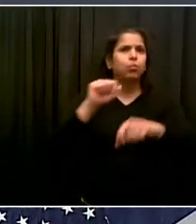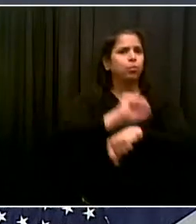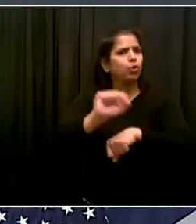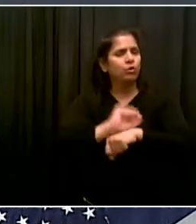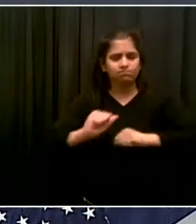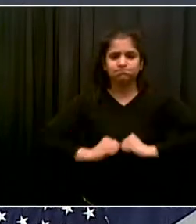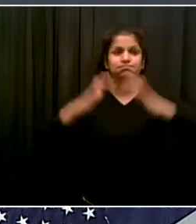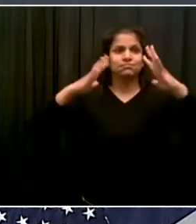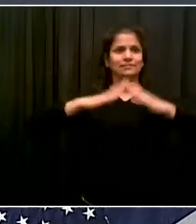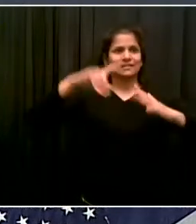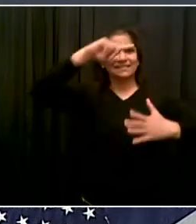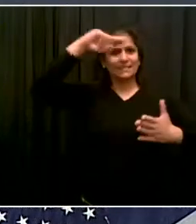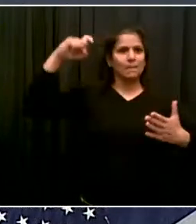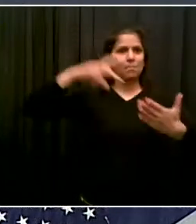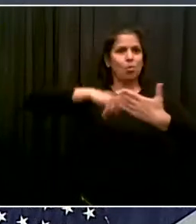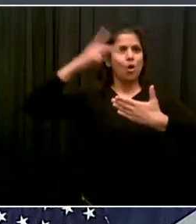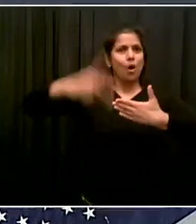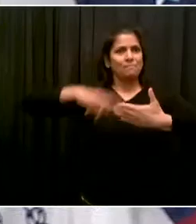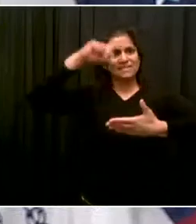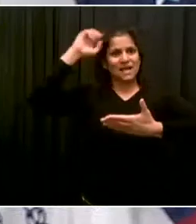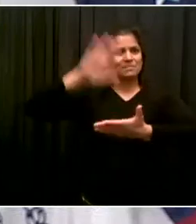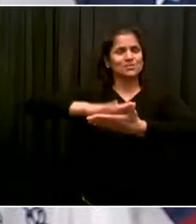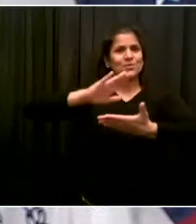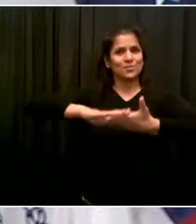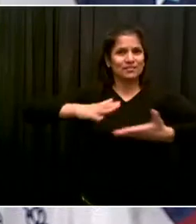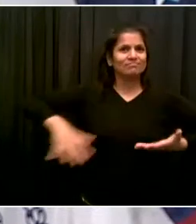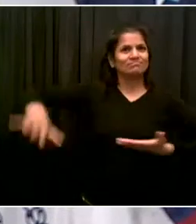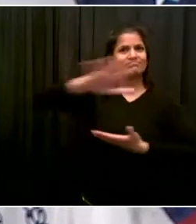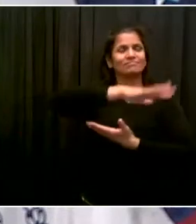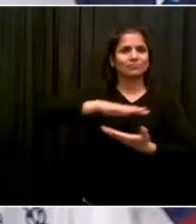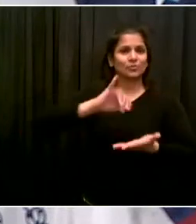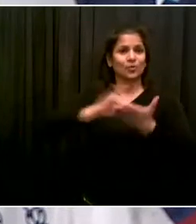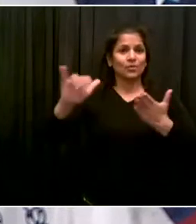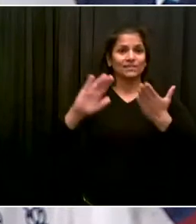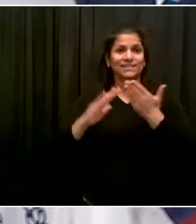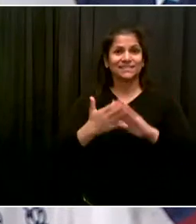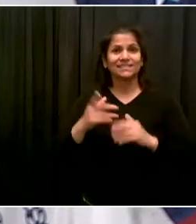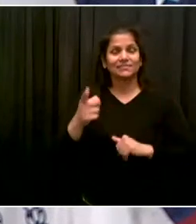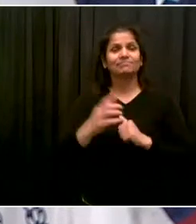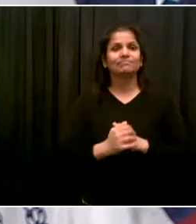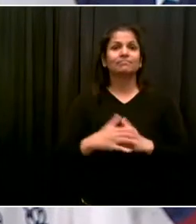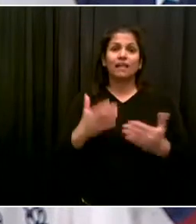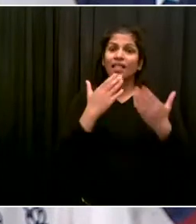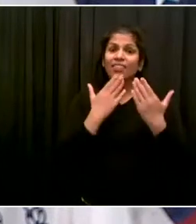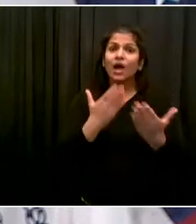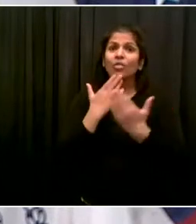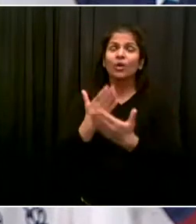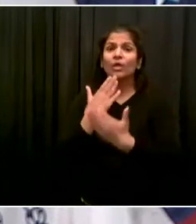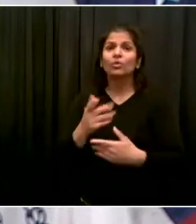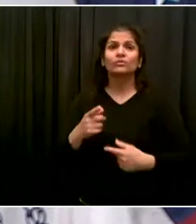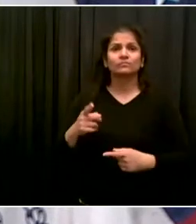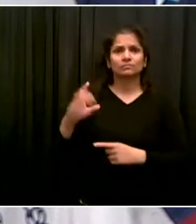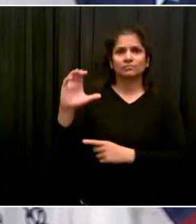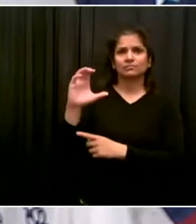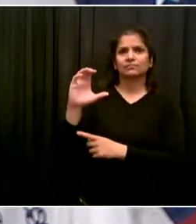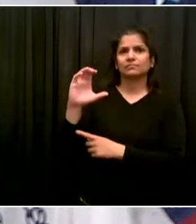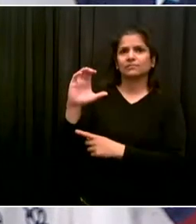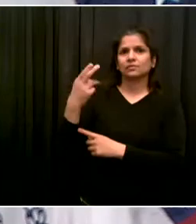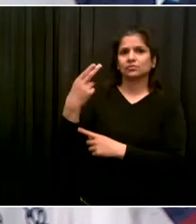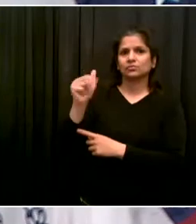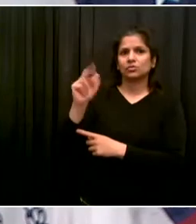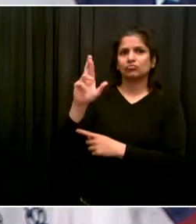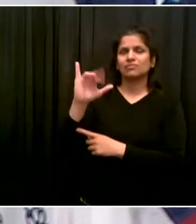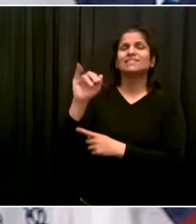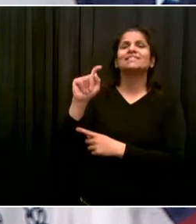very much, Chancellor. I also want to do a shout out. Thank you, Chris Caruso. You played such a crucial role in creating Summer Rising, but also